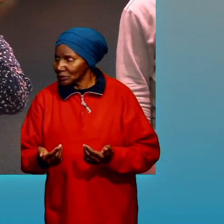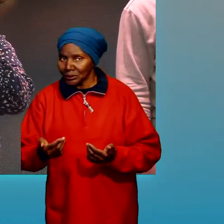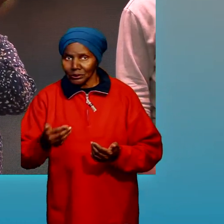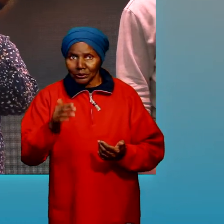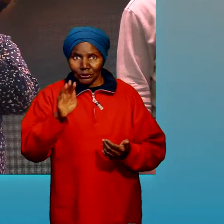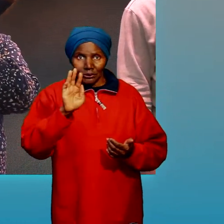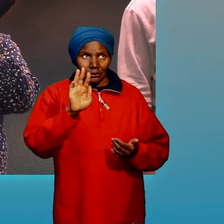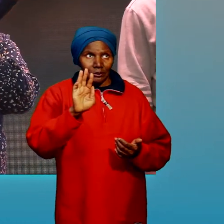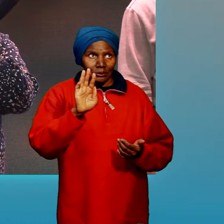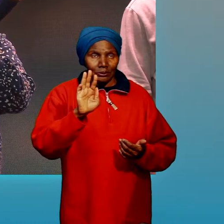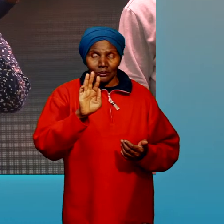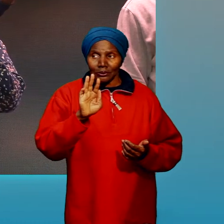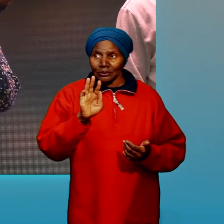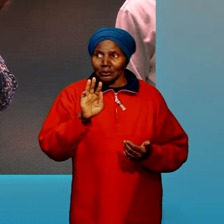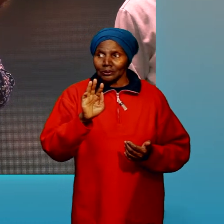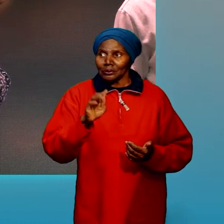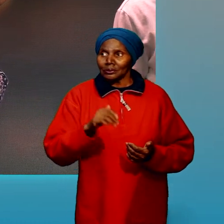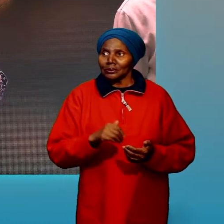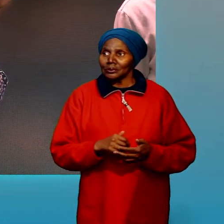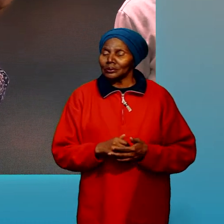at